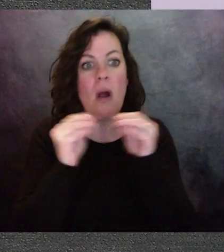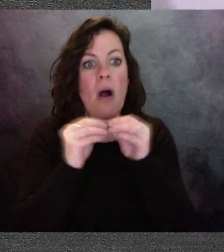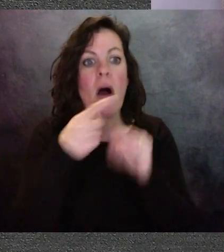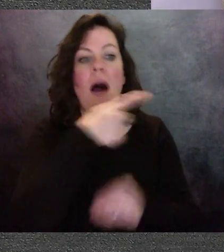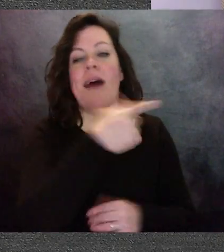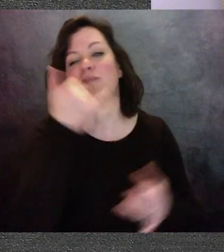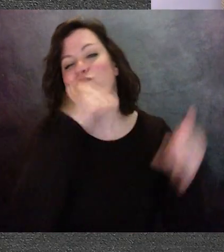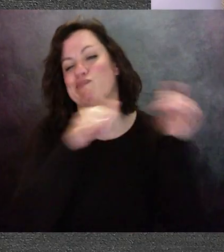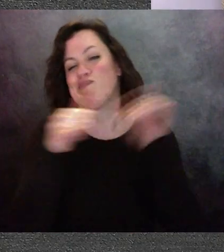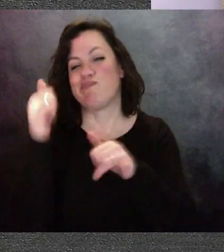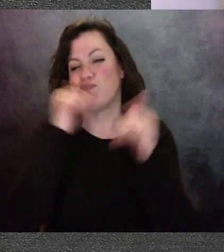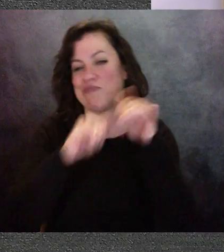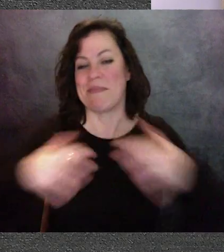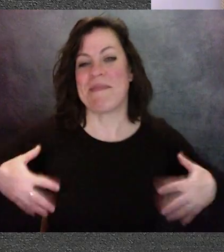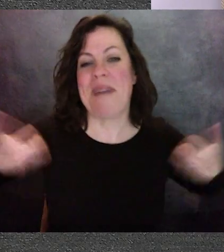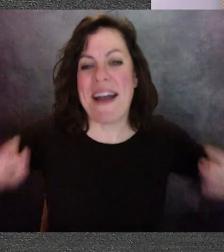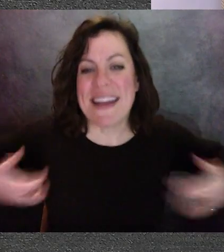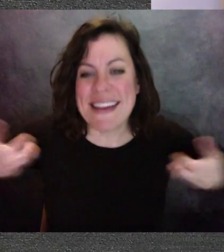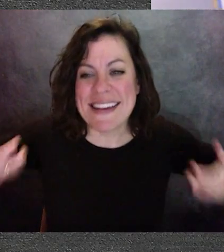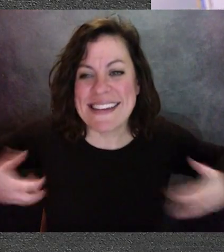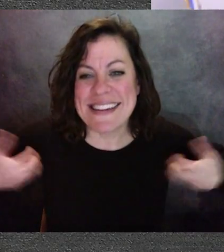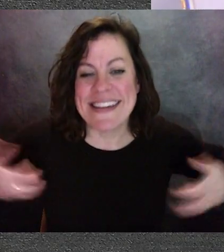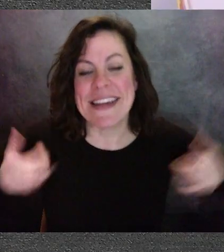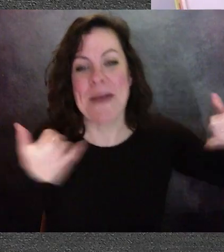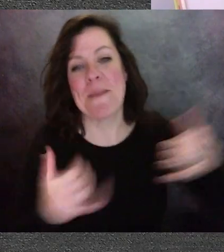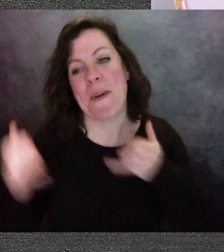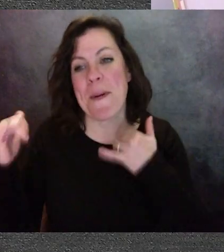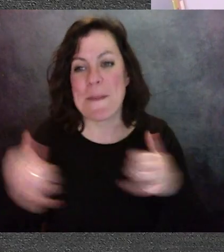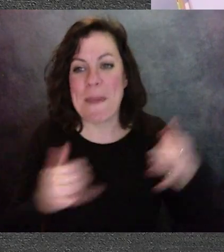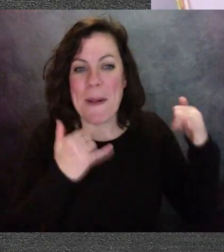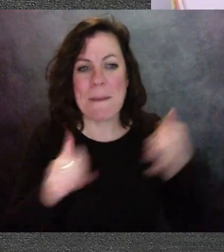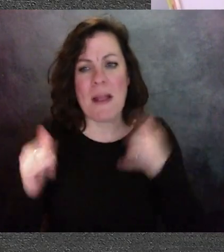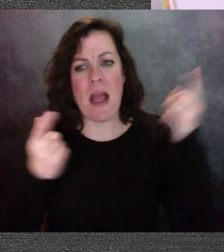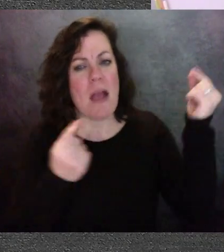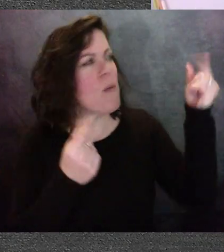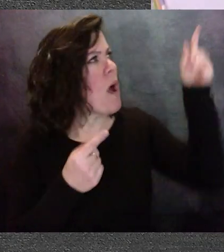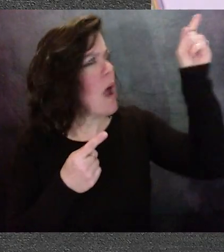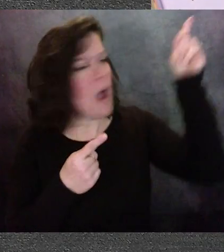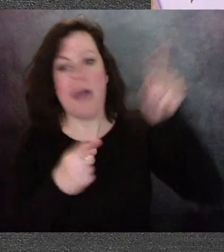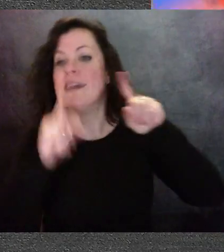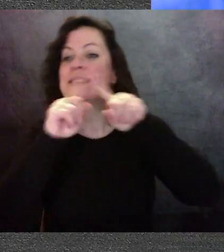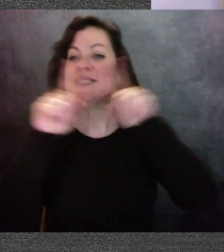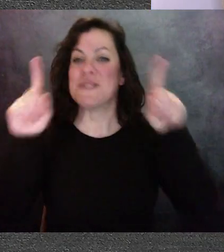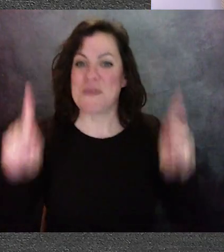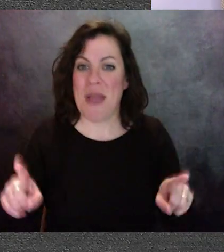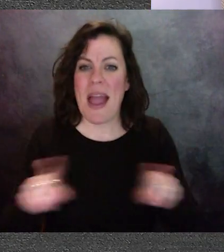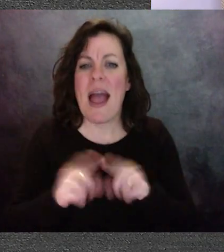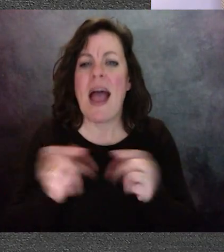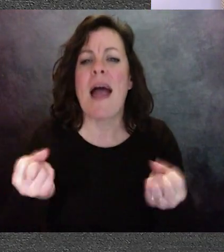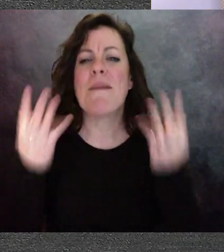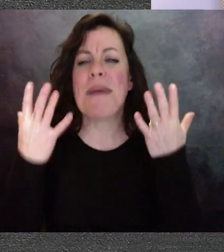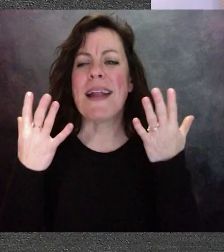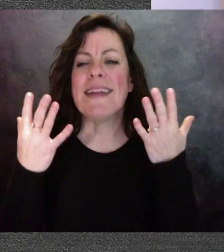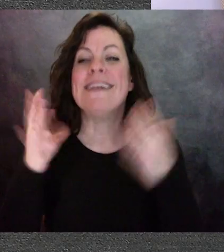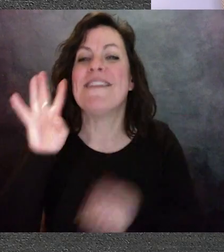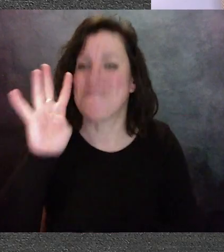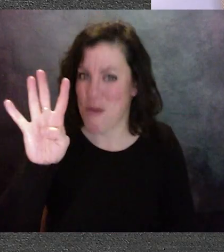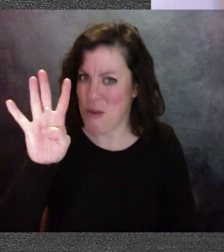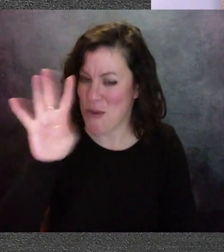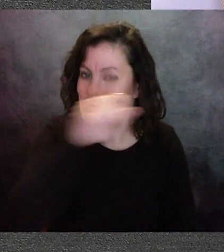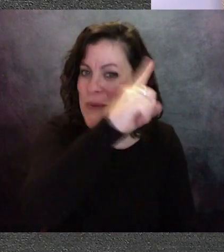playing, right? And they were all swinging on this different square with our 4 sides all the